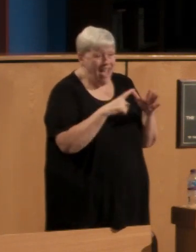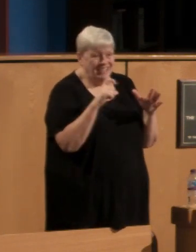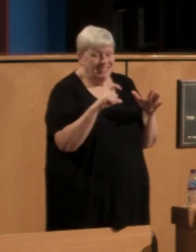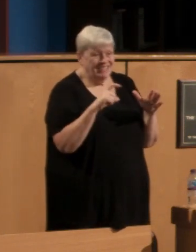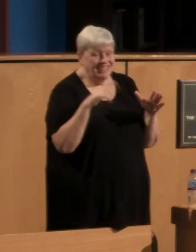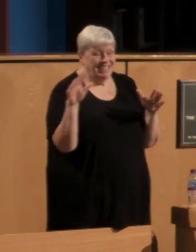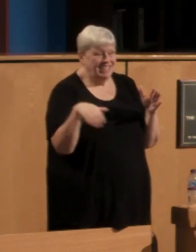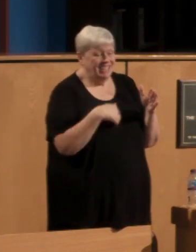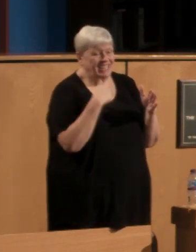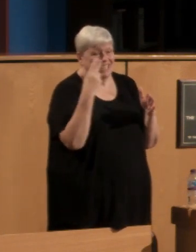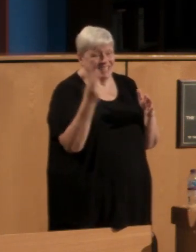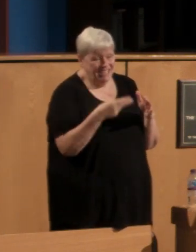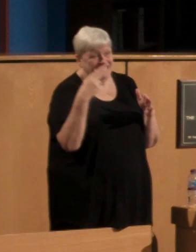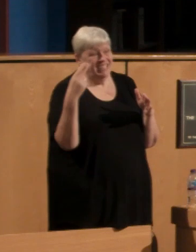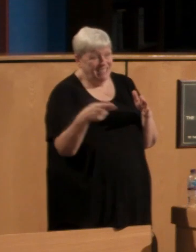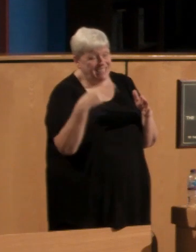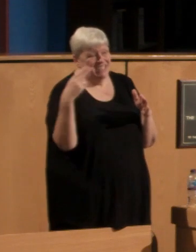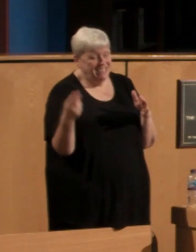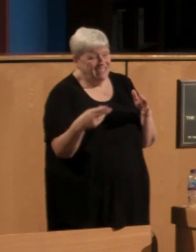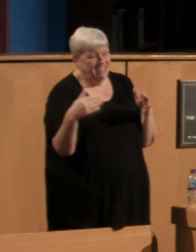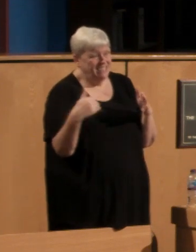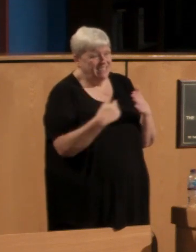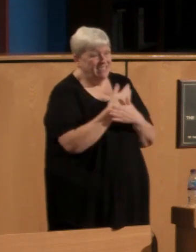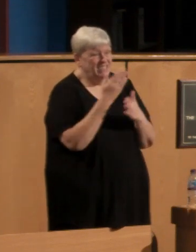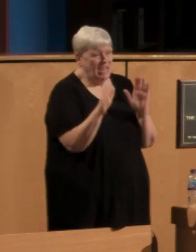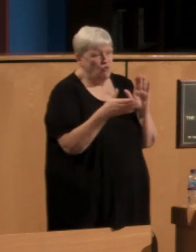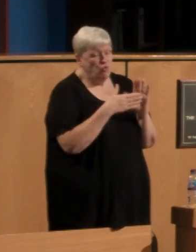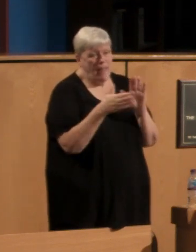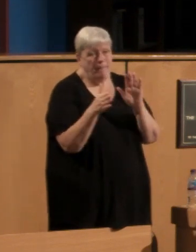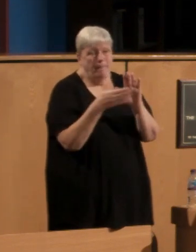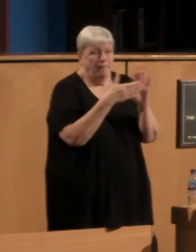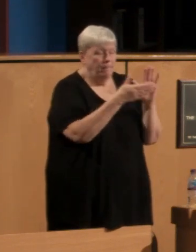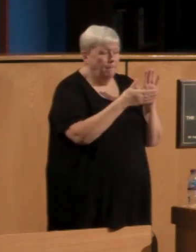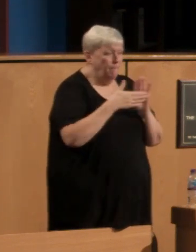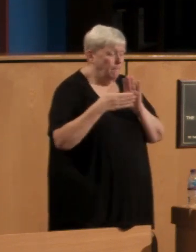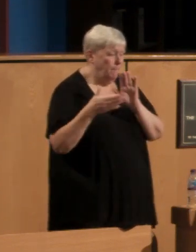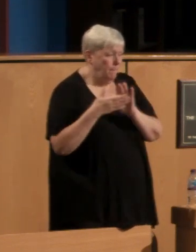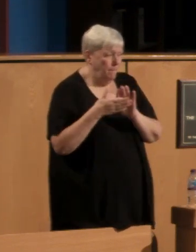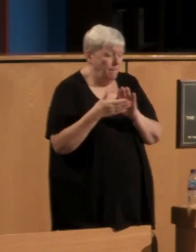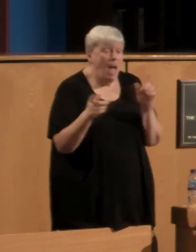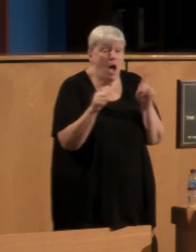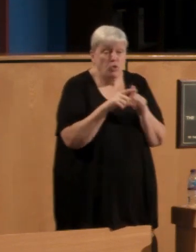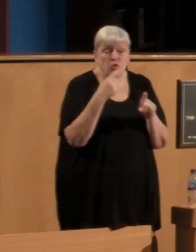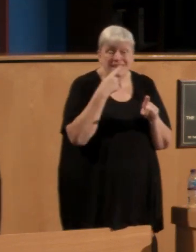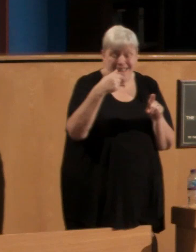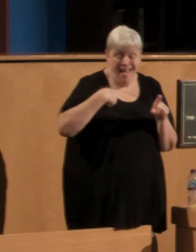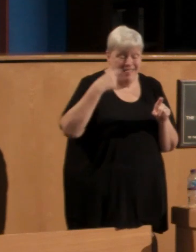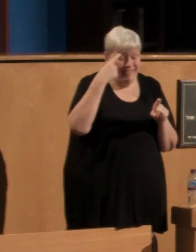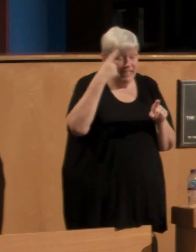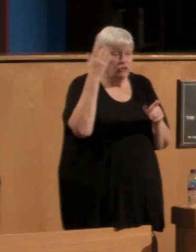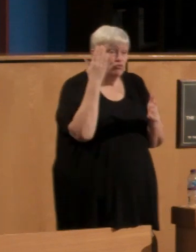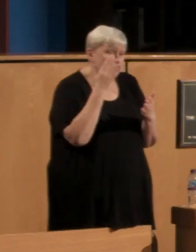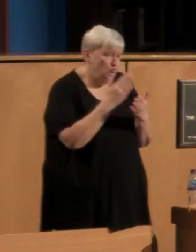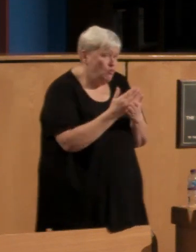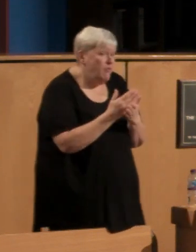reproduce these sort of harmful stereotypes. Though I will also say that I think that truth is something